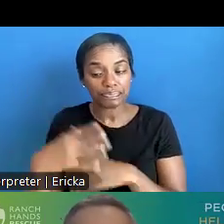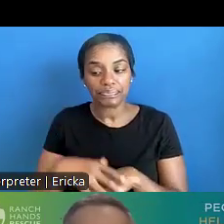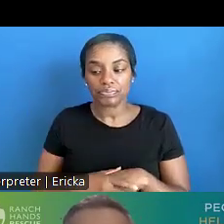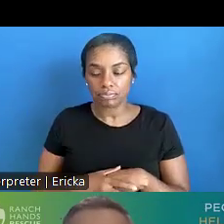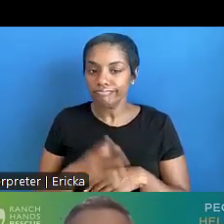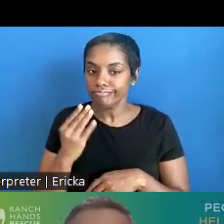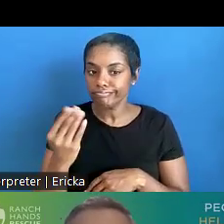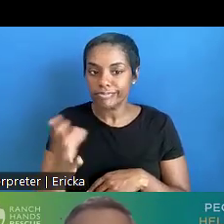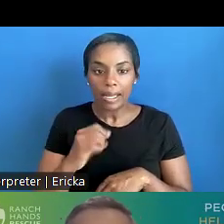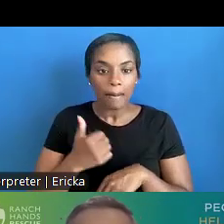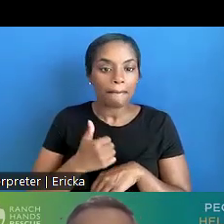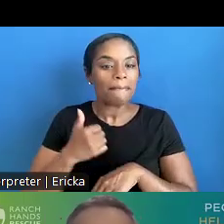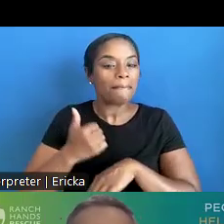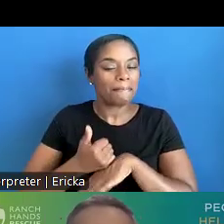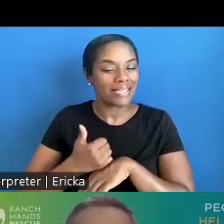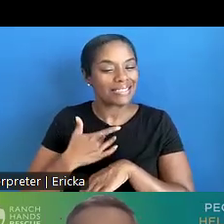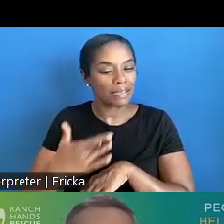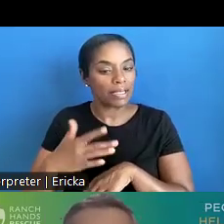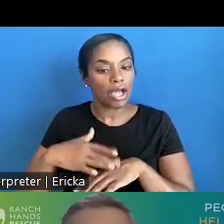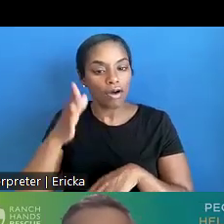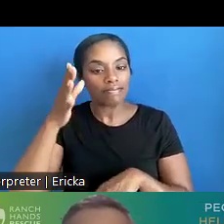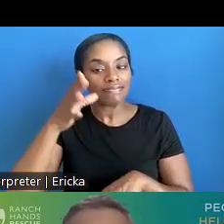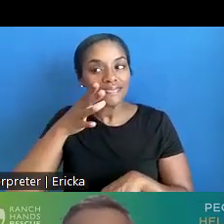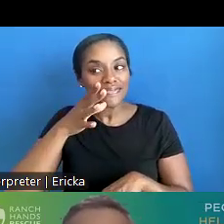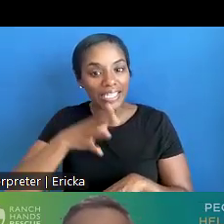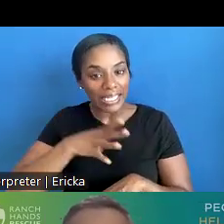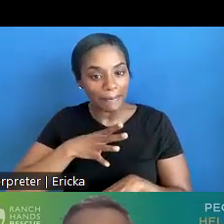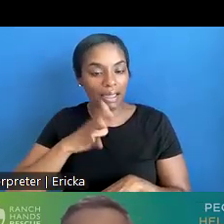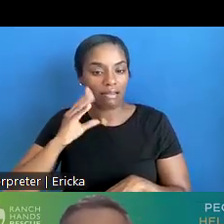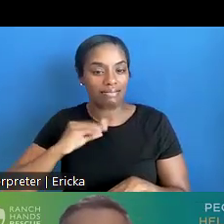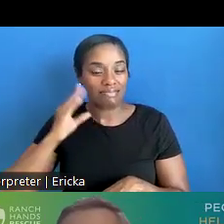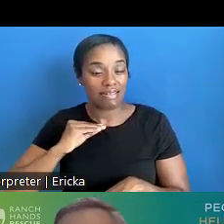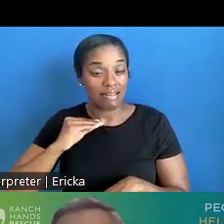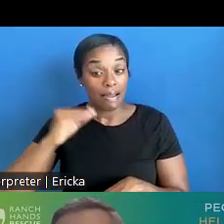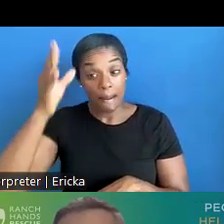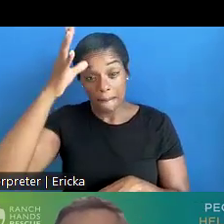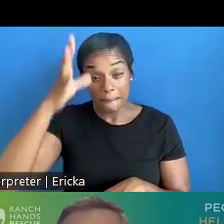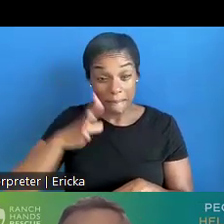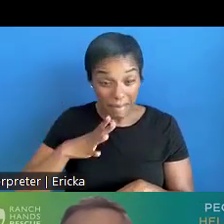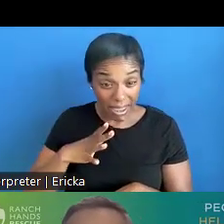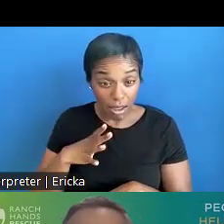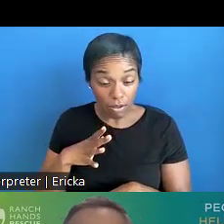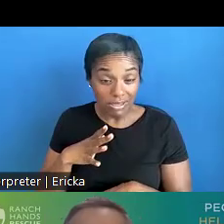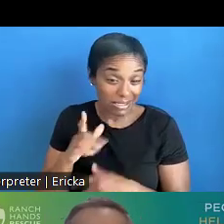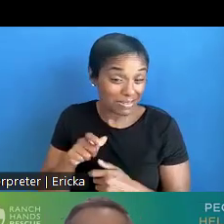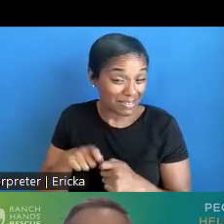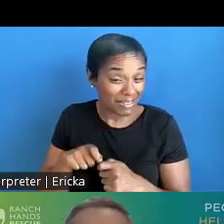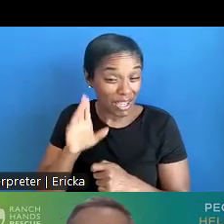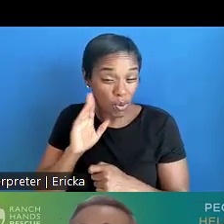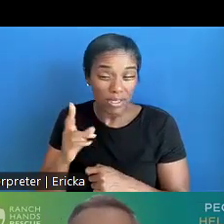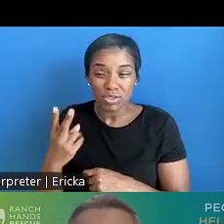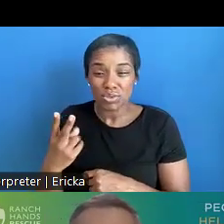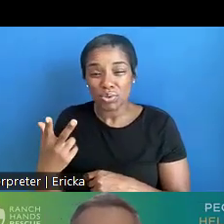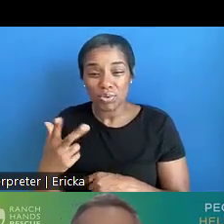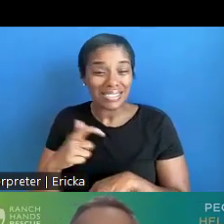mostly based on female experience, but males in particular, it's going to be two or three times as bad in terms of the